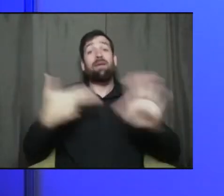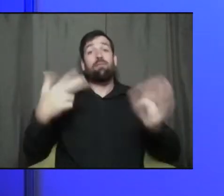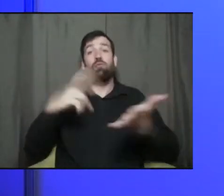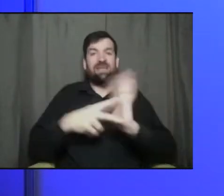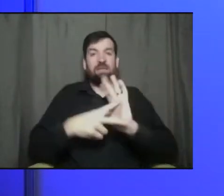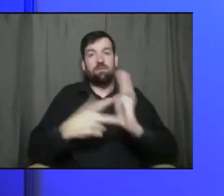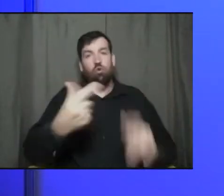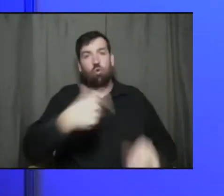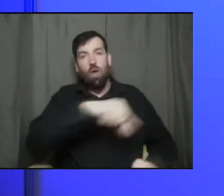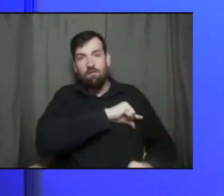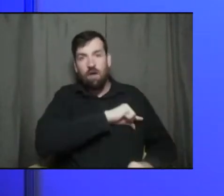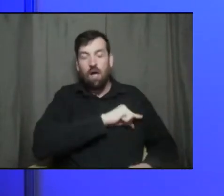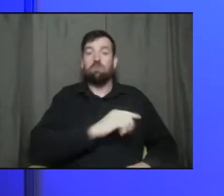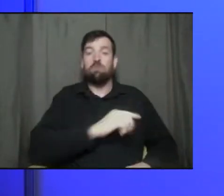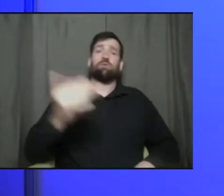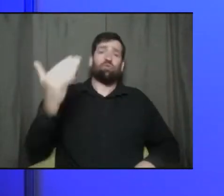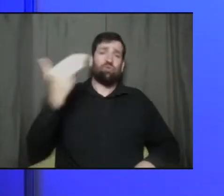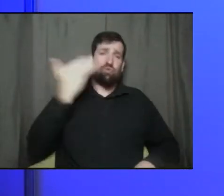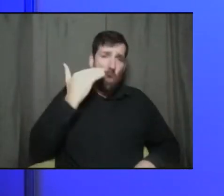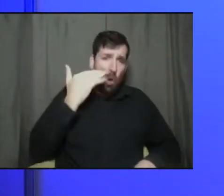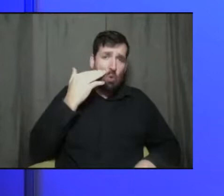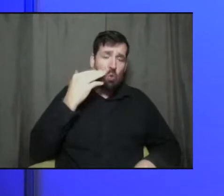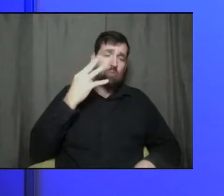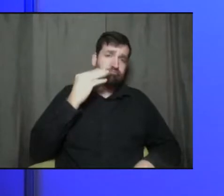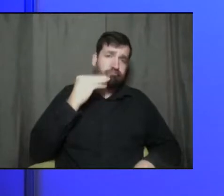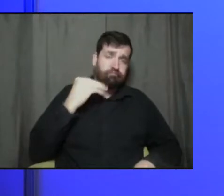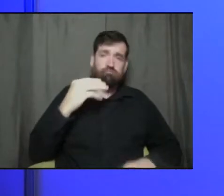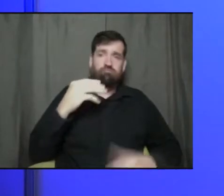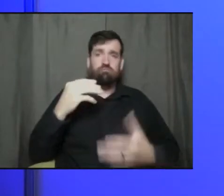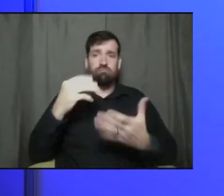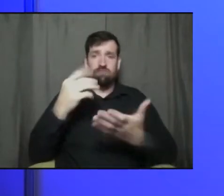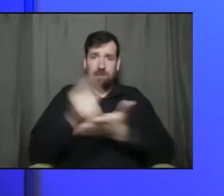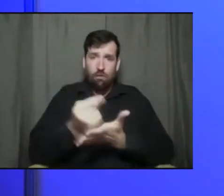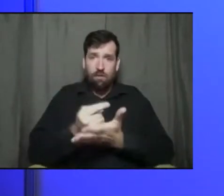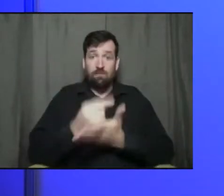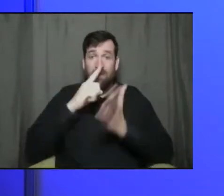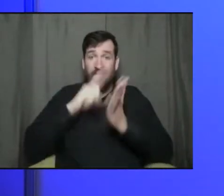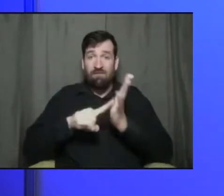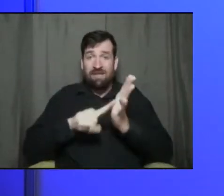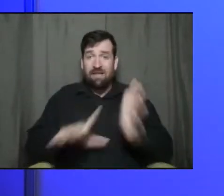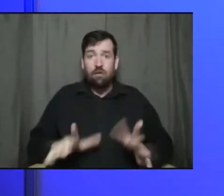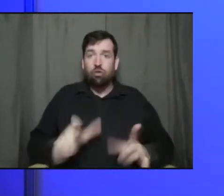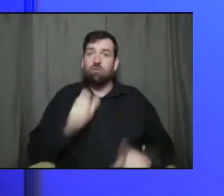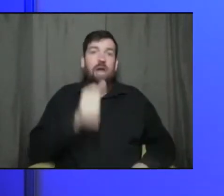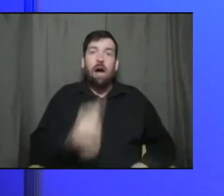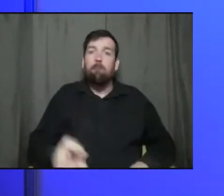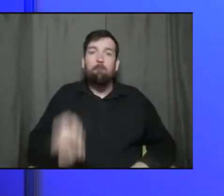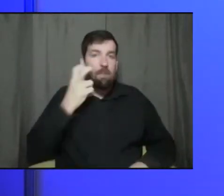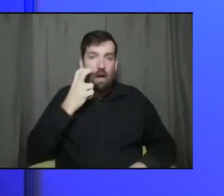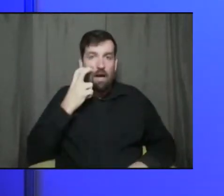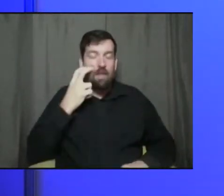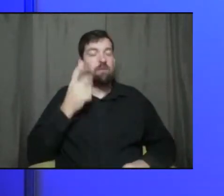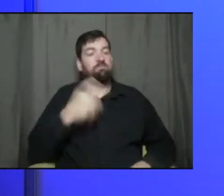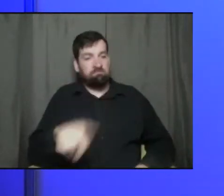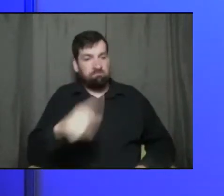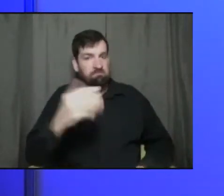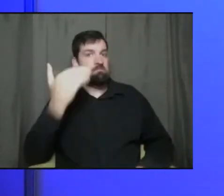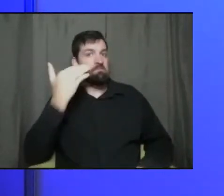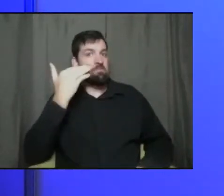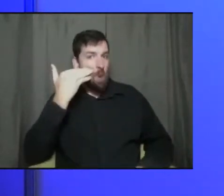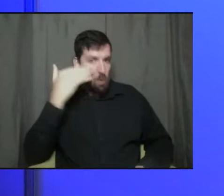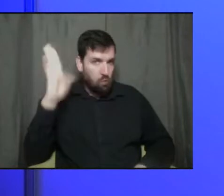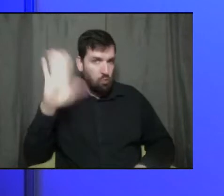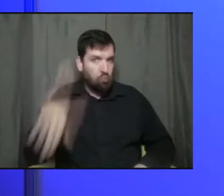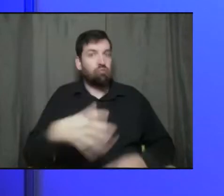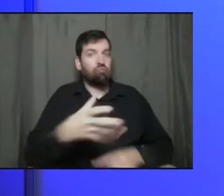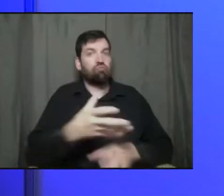therapy. It's the investigators who are conducting the trial aren't blinded. They know that the participant's getting the therapy and the participant